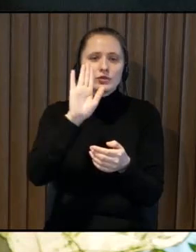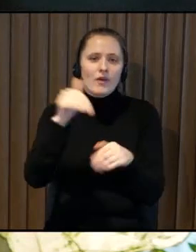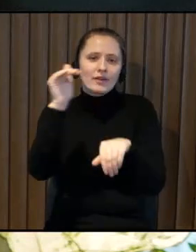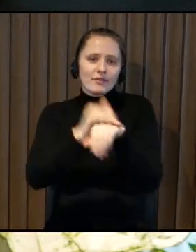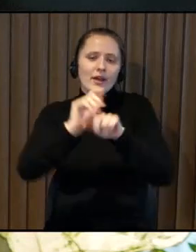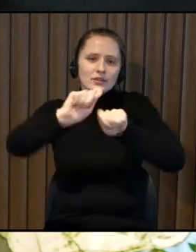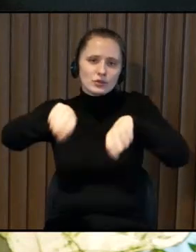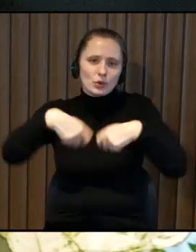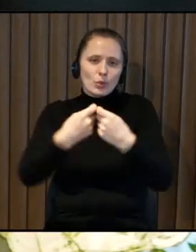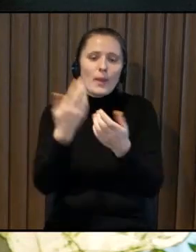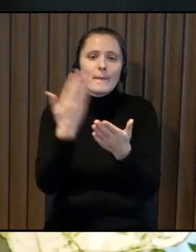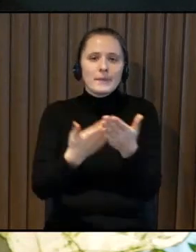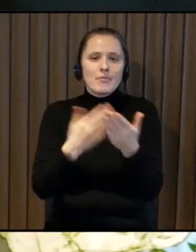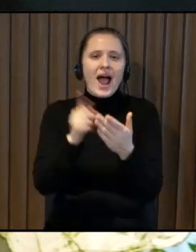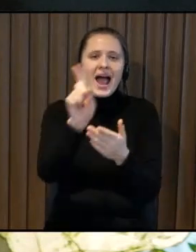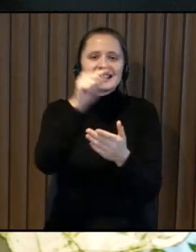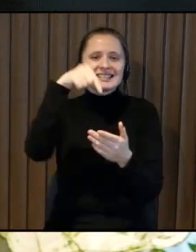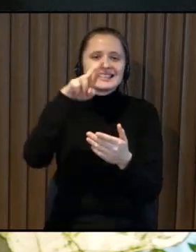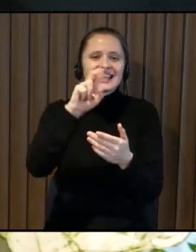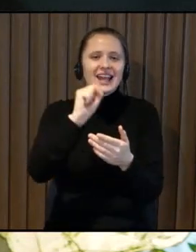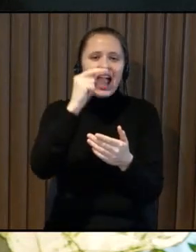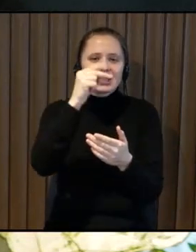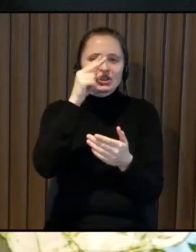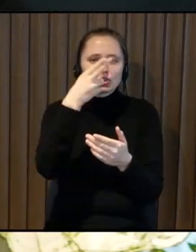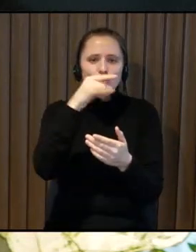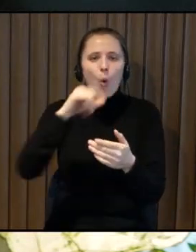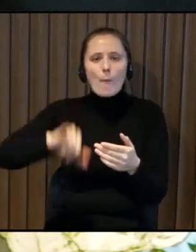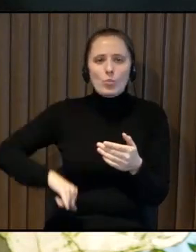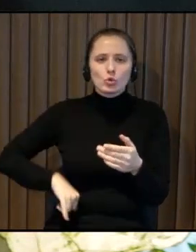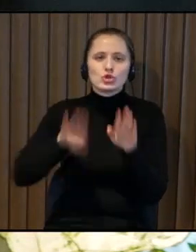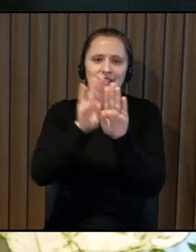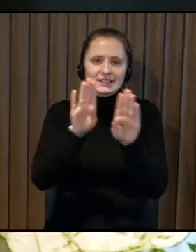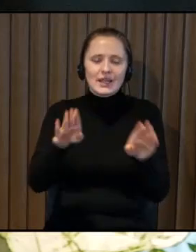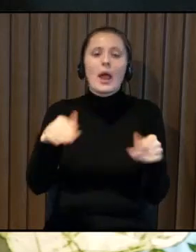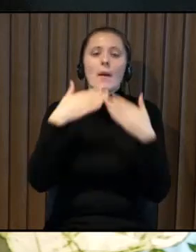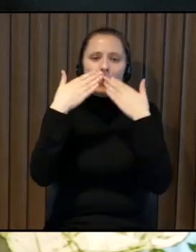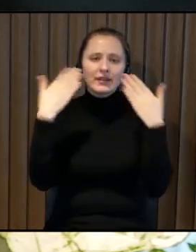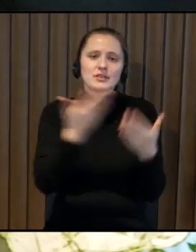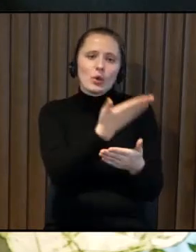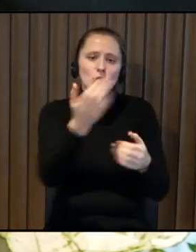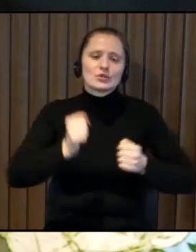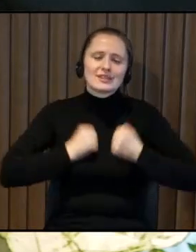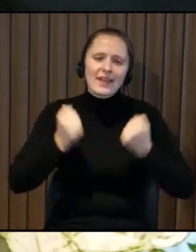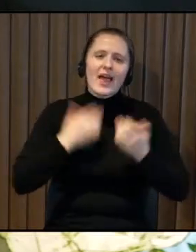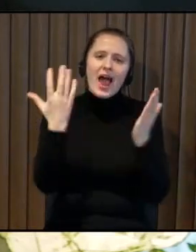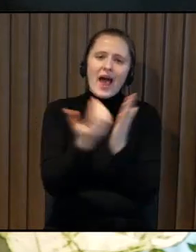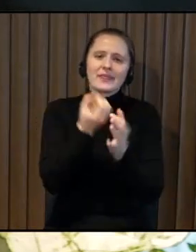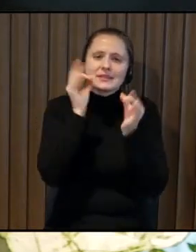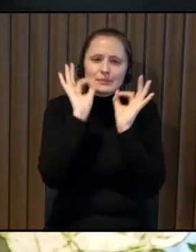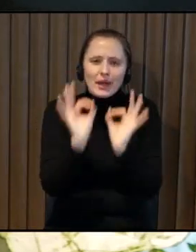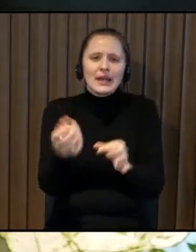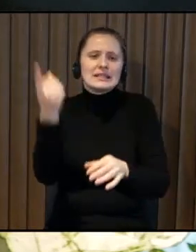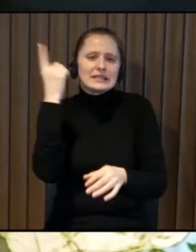cannot enjoy this visual art in another way, you can give this, and this is a very good situation